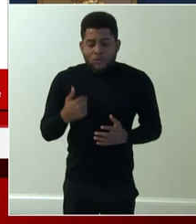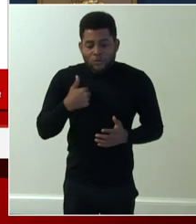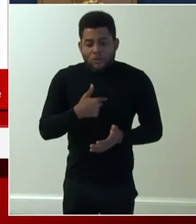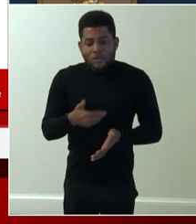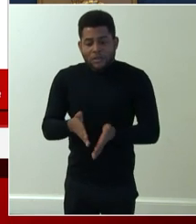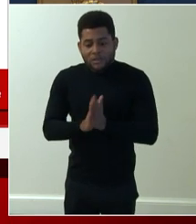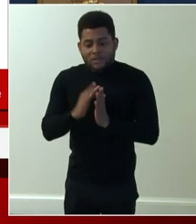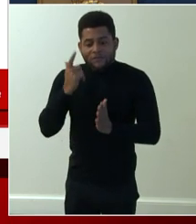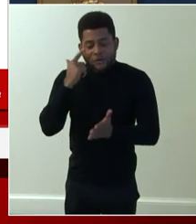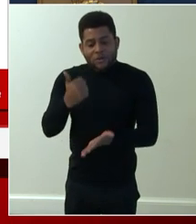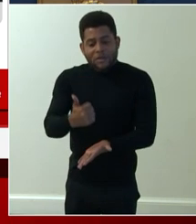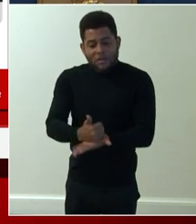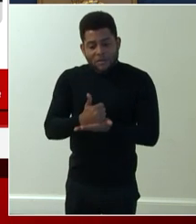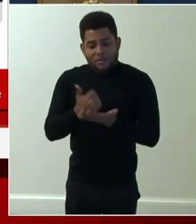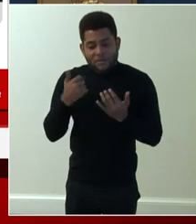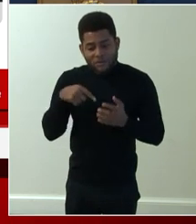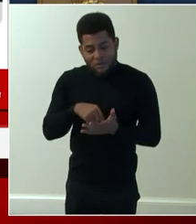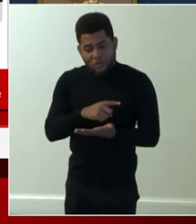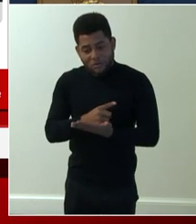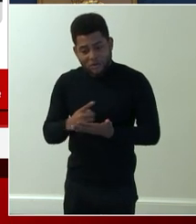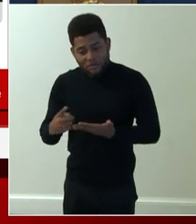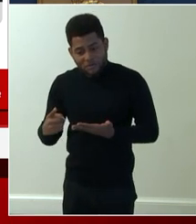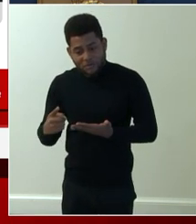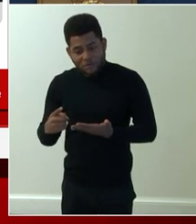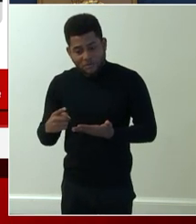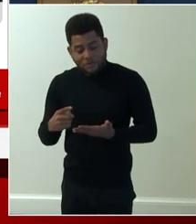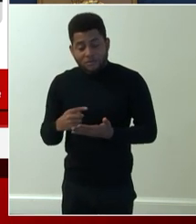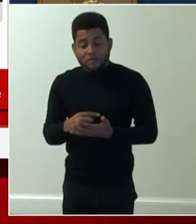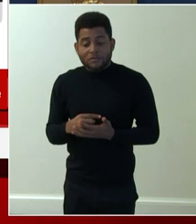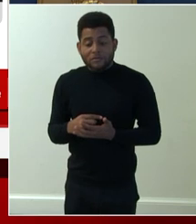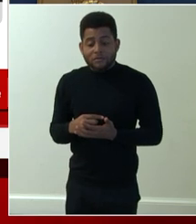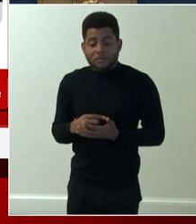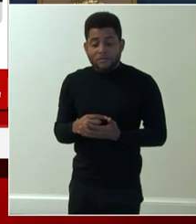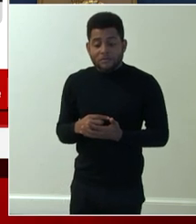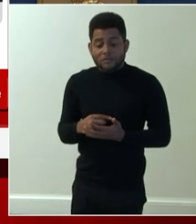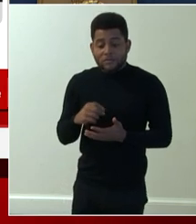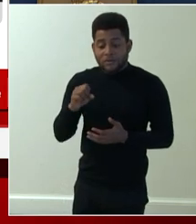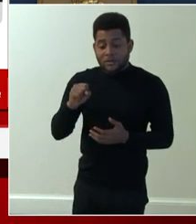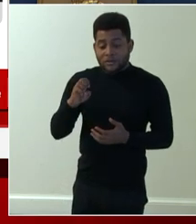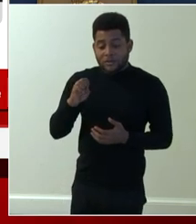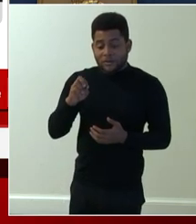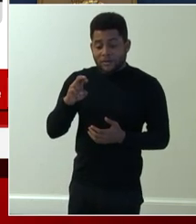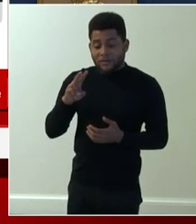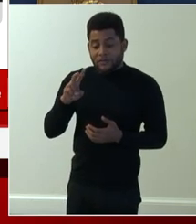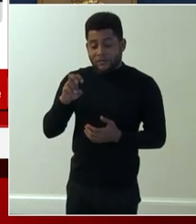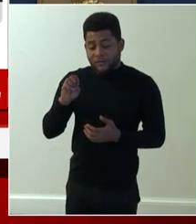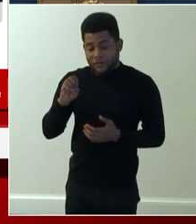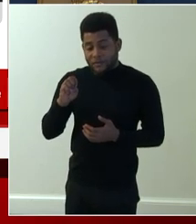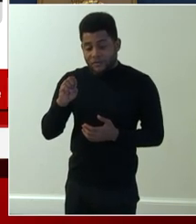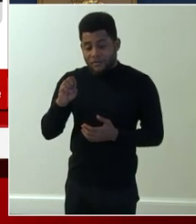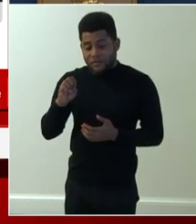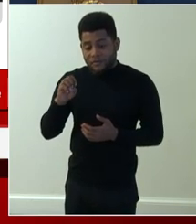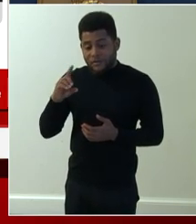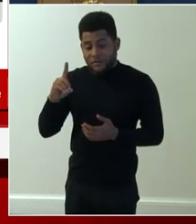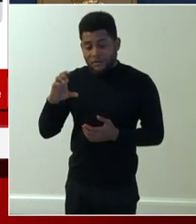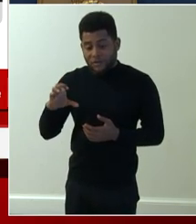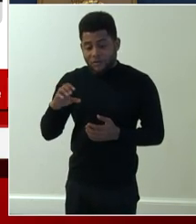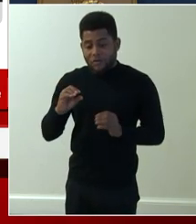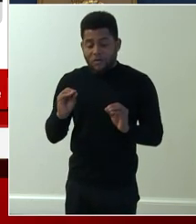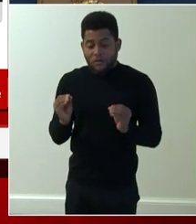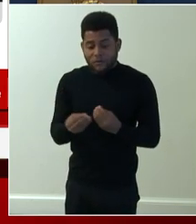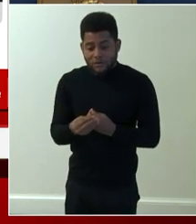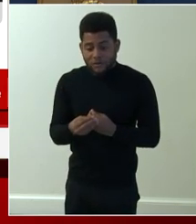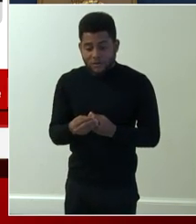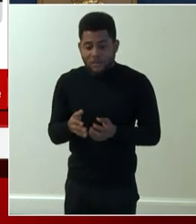help this week. Our Serve DC office has called for volunteers Monday through Wednesday to